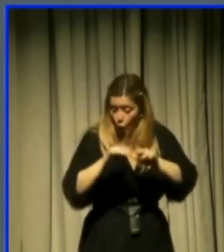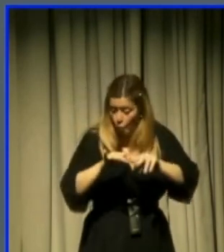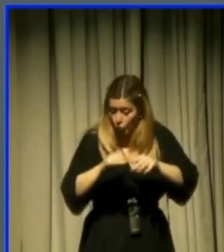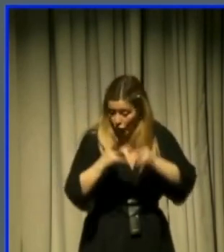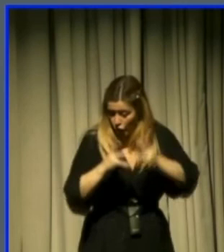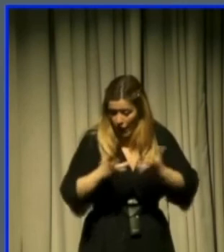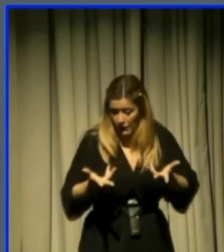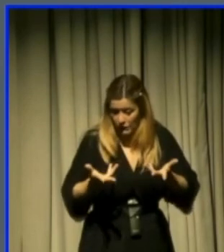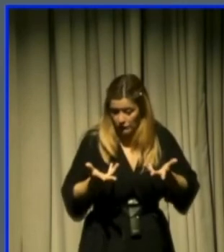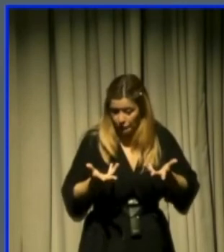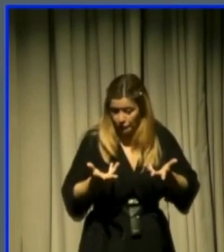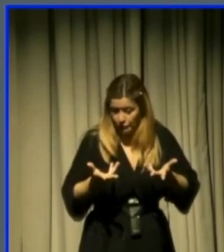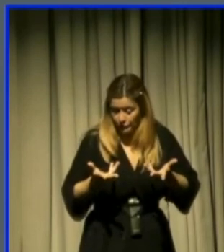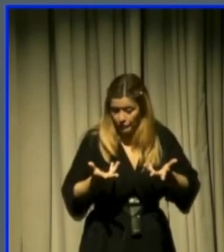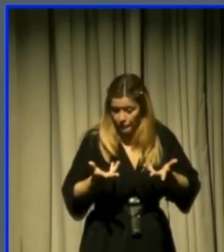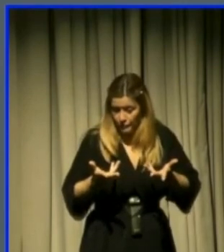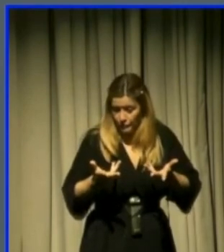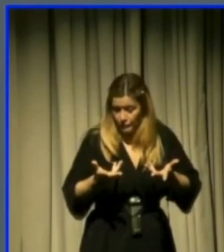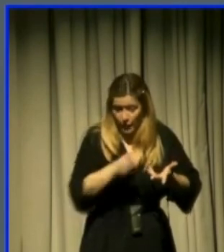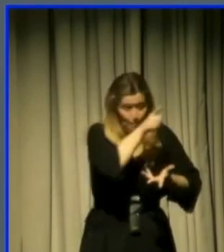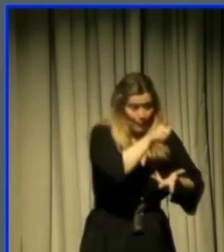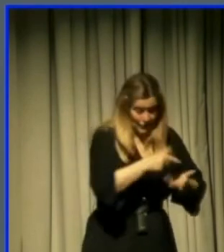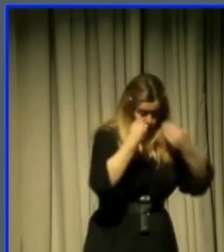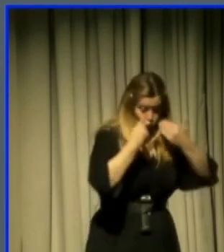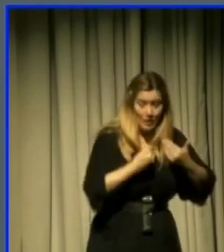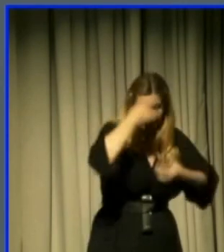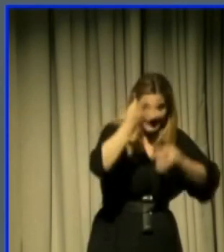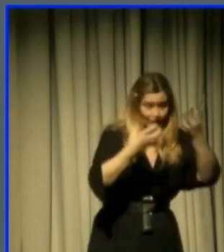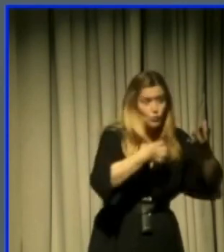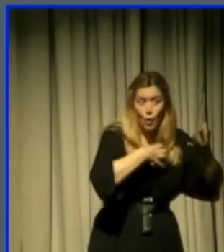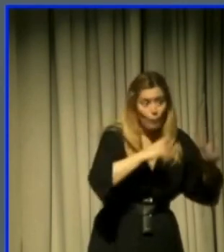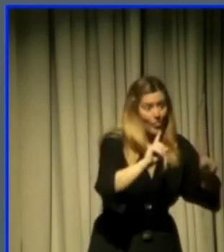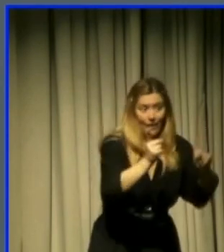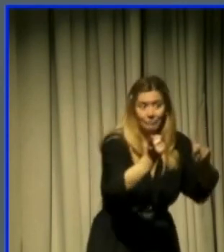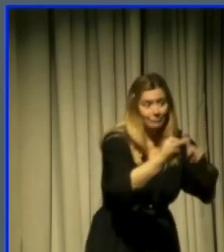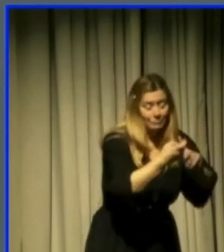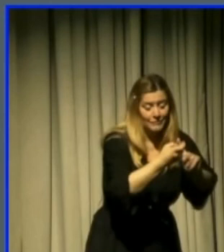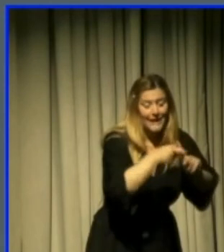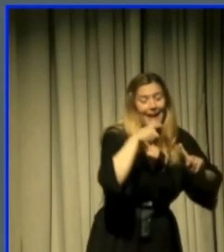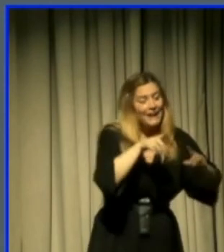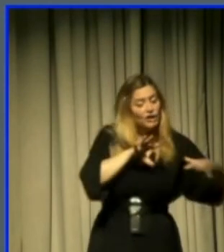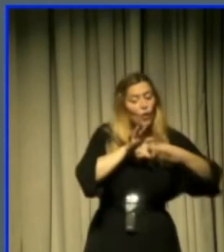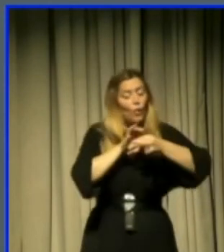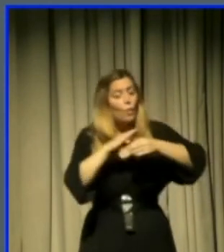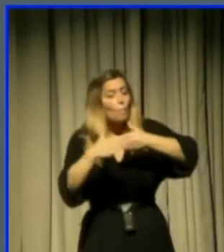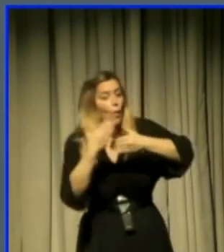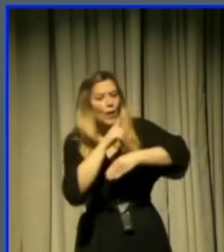at the moment. This is not only about fashion, this is also about interior design. So we